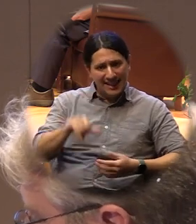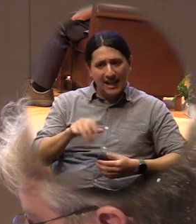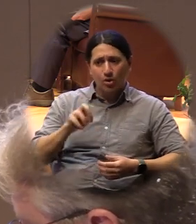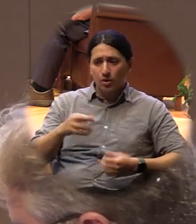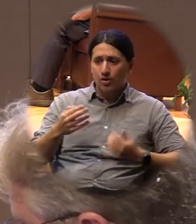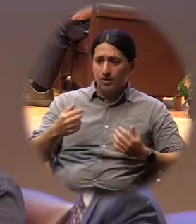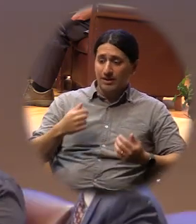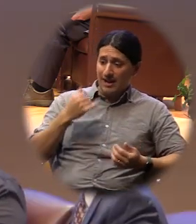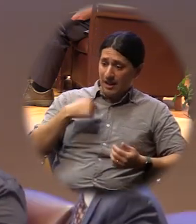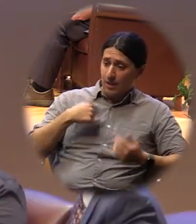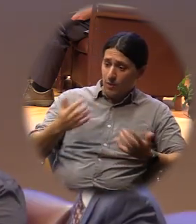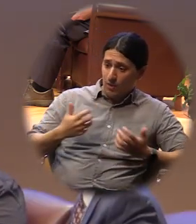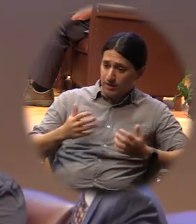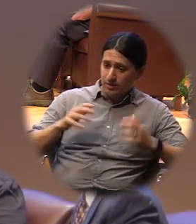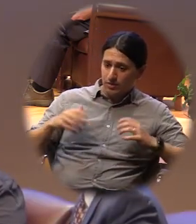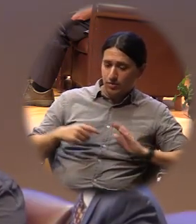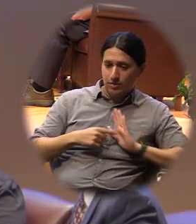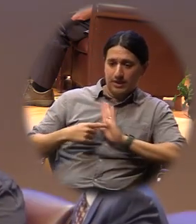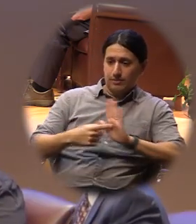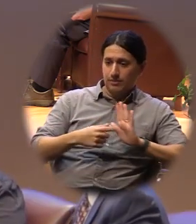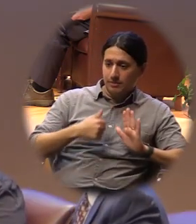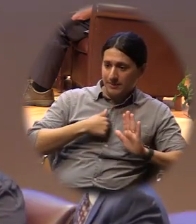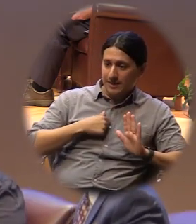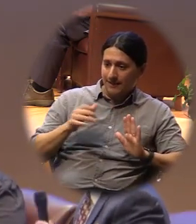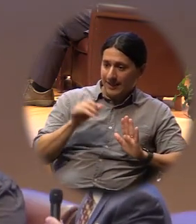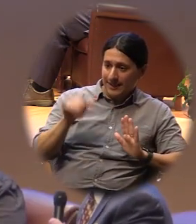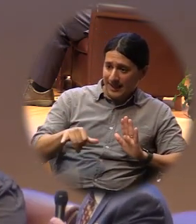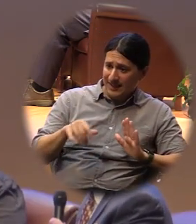express myself in this way?